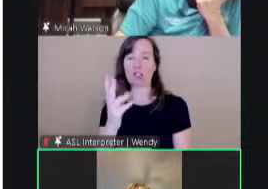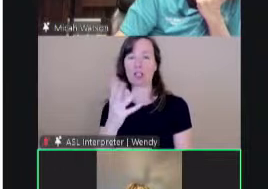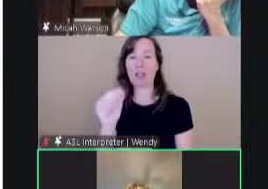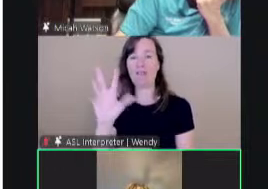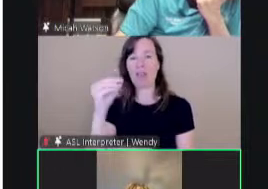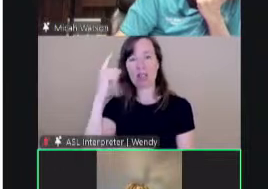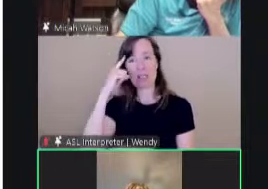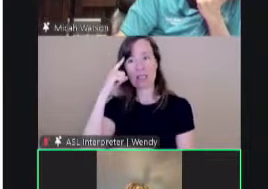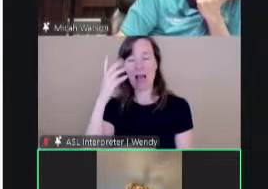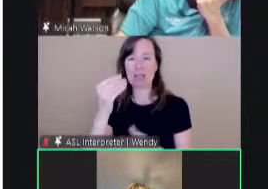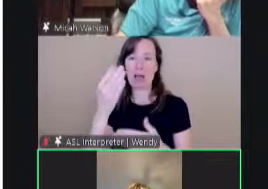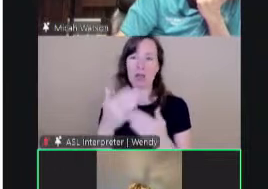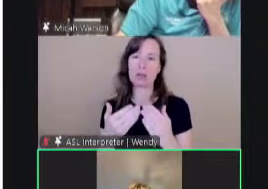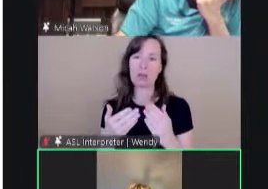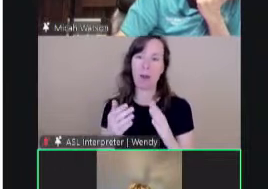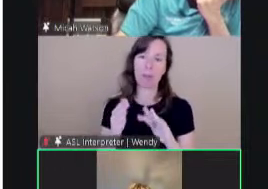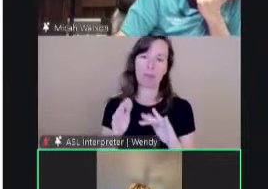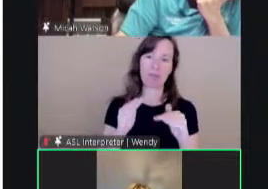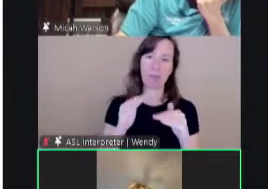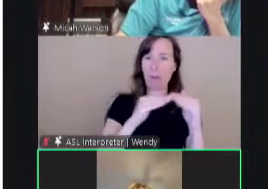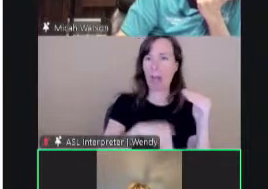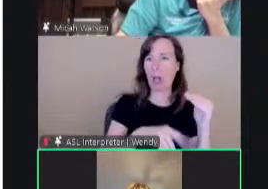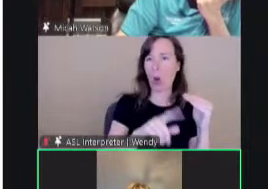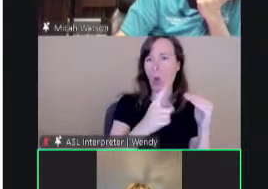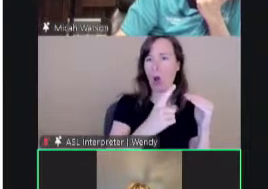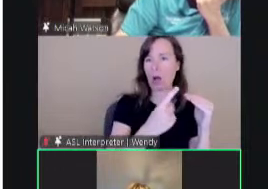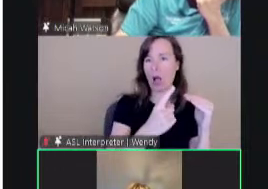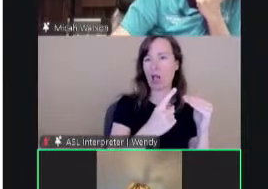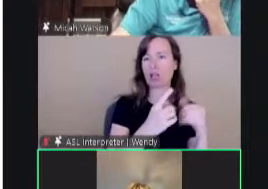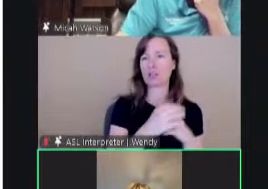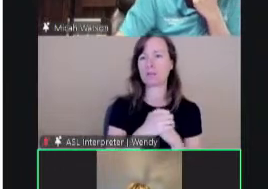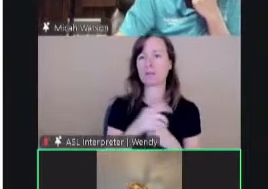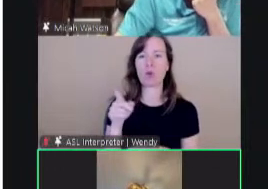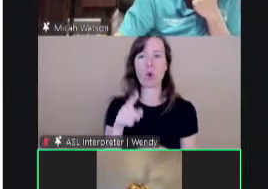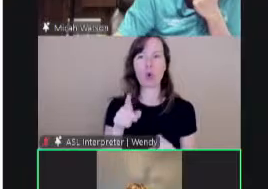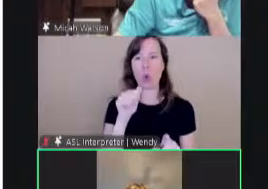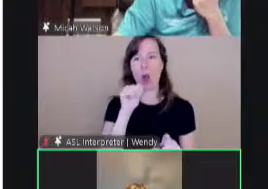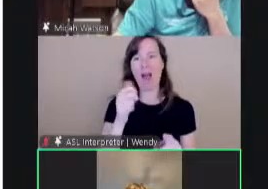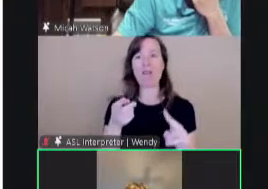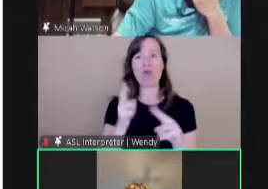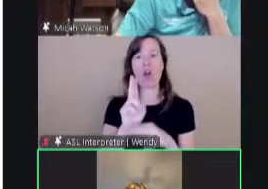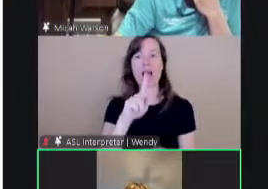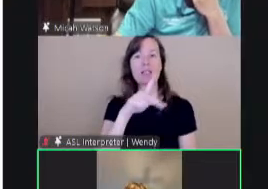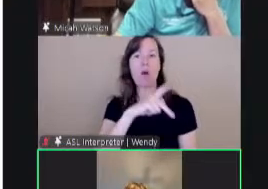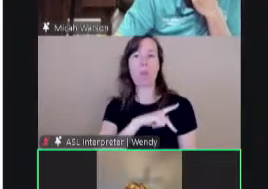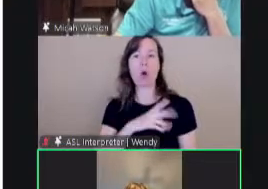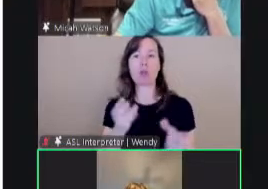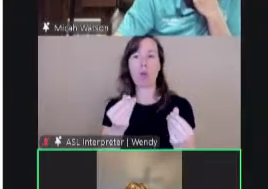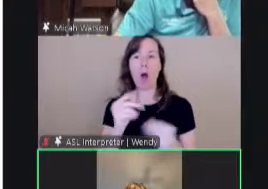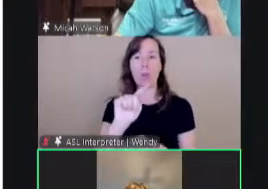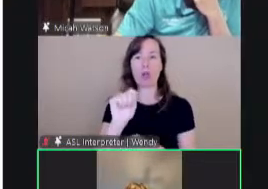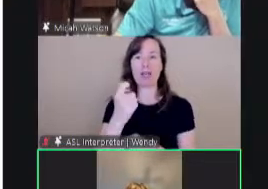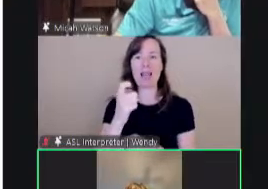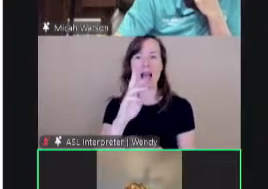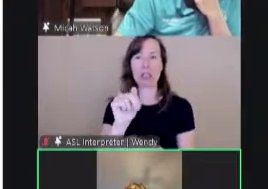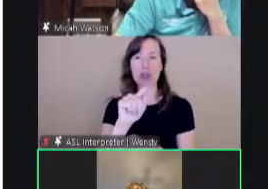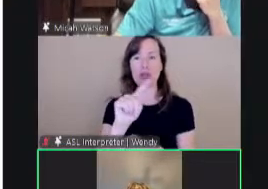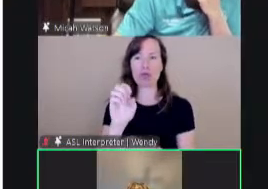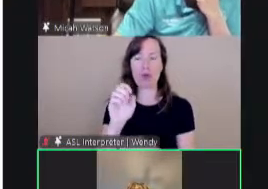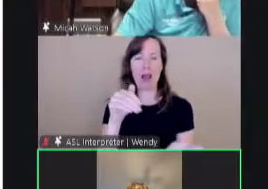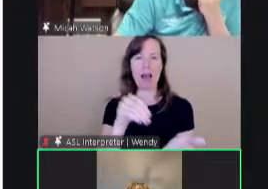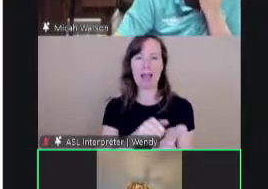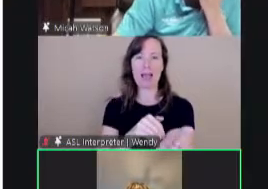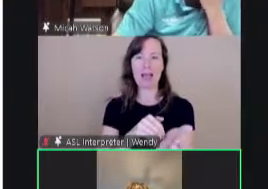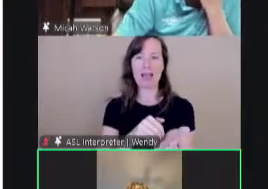$2.50 and somewhere below $1. You have not raised the personal property tax rate in,